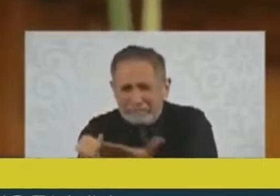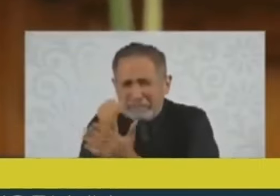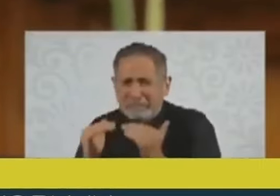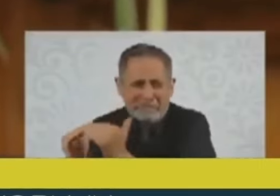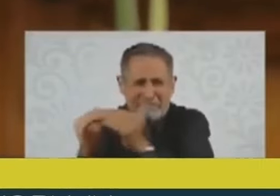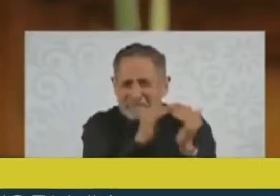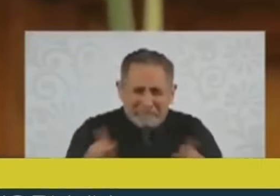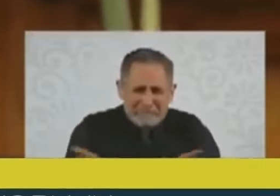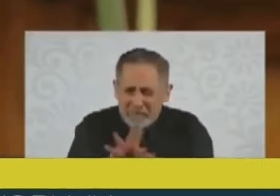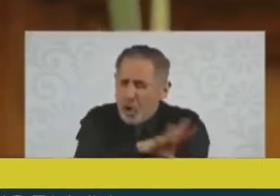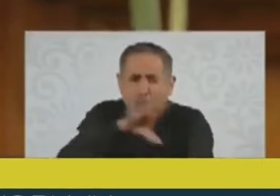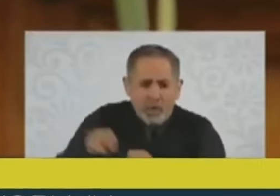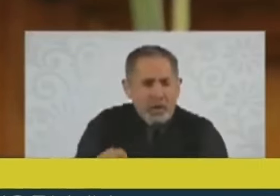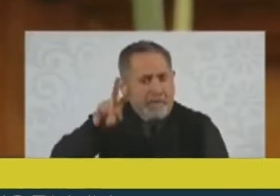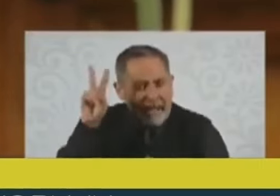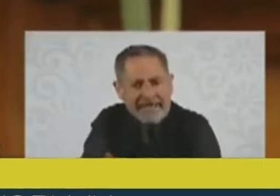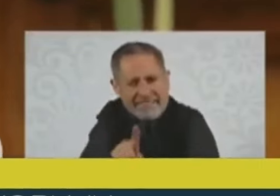and a true